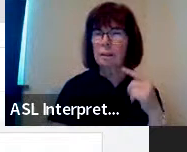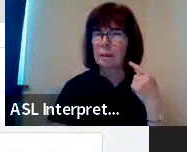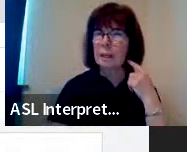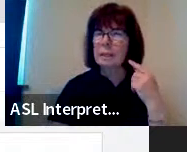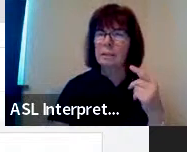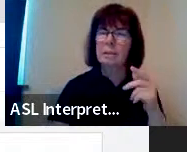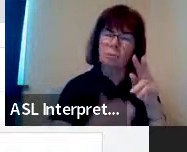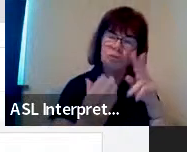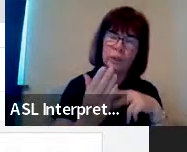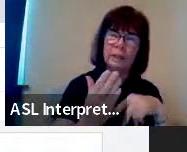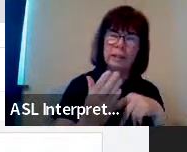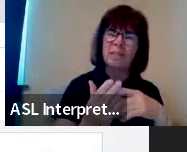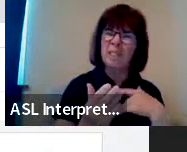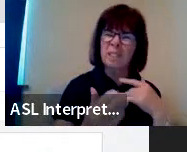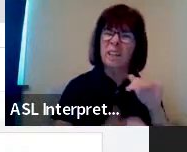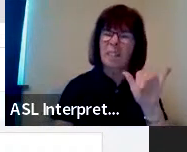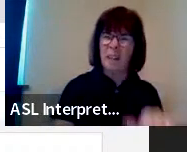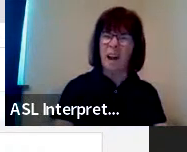reading here.